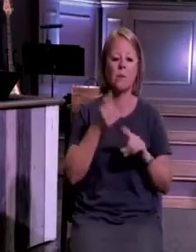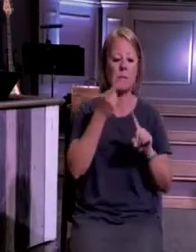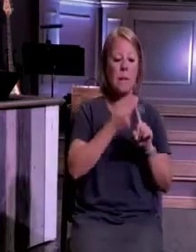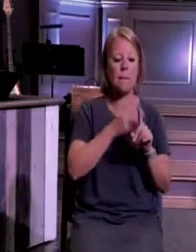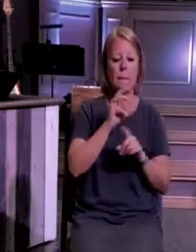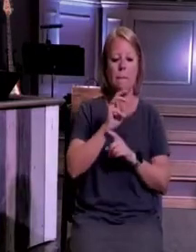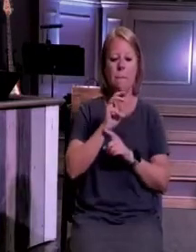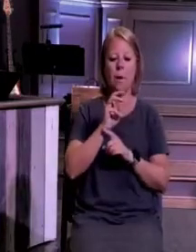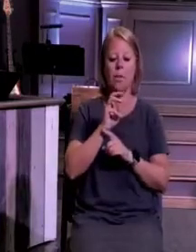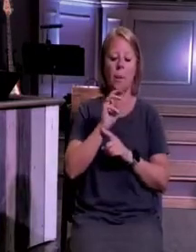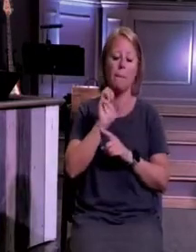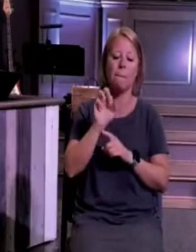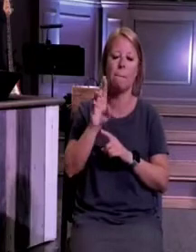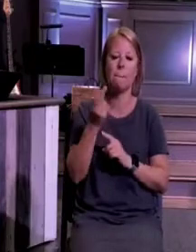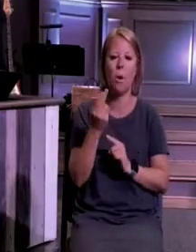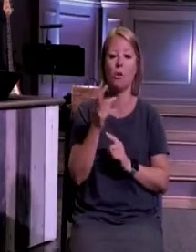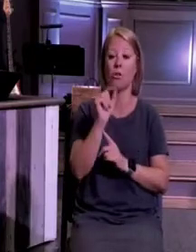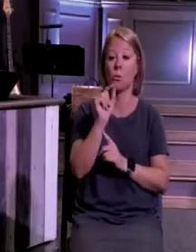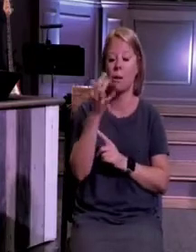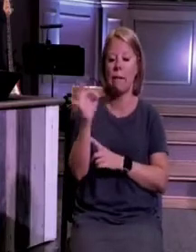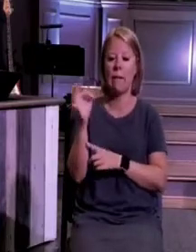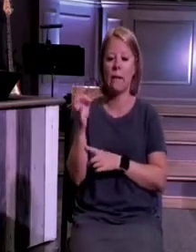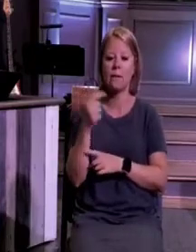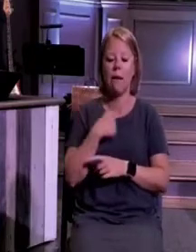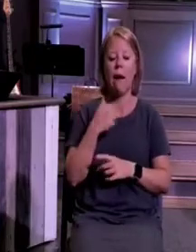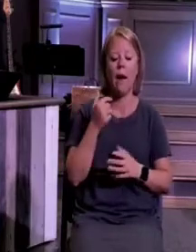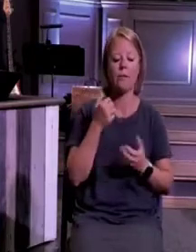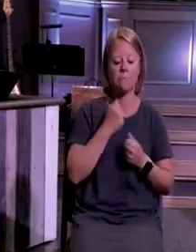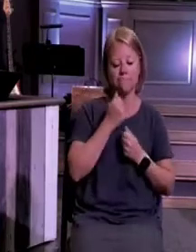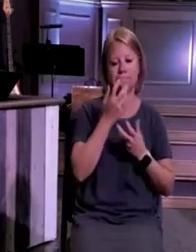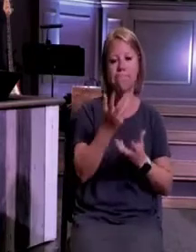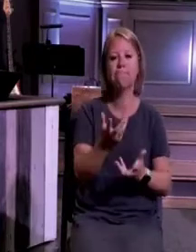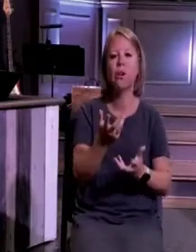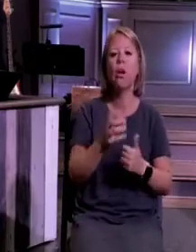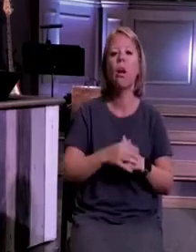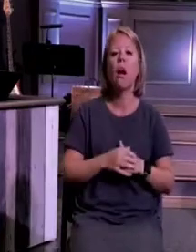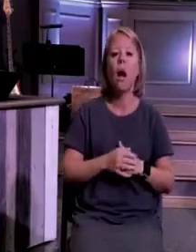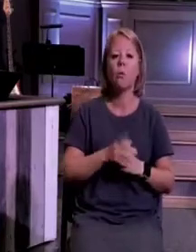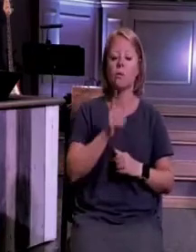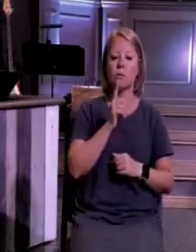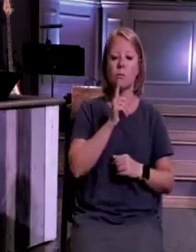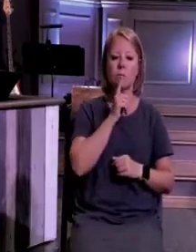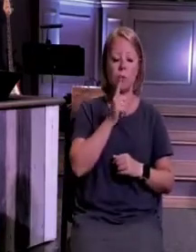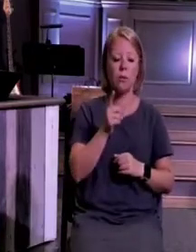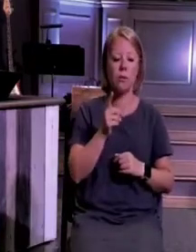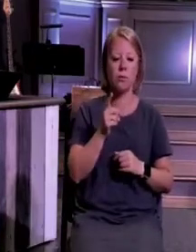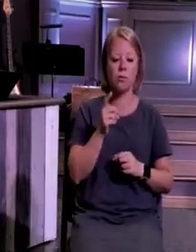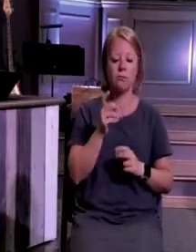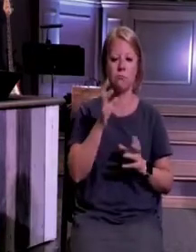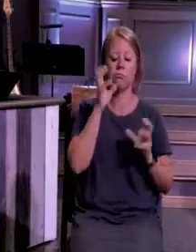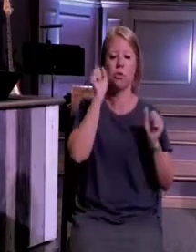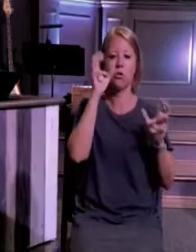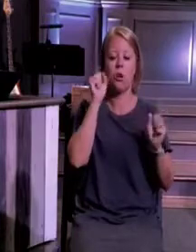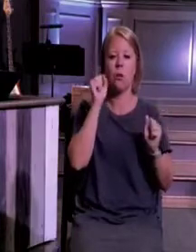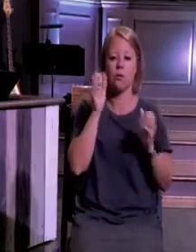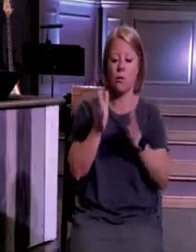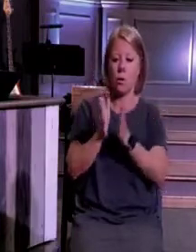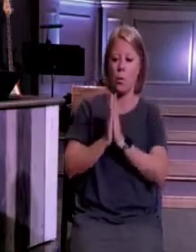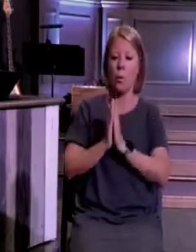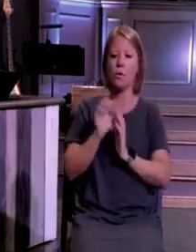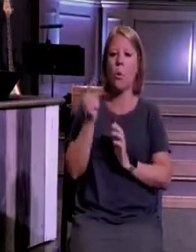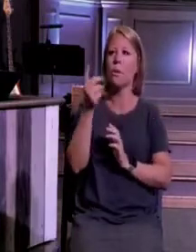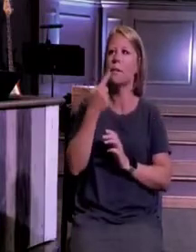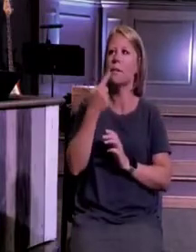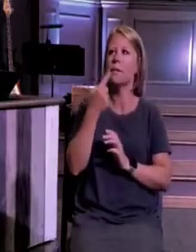of 2019. I must admit that I was completely taken back with the request, only to say to the Lord, when